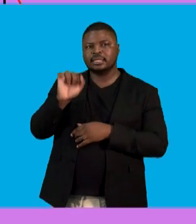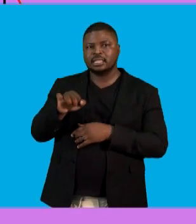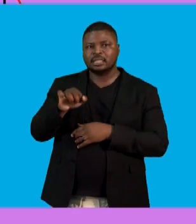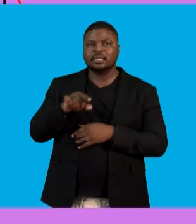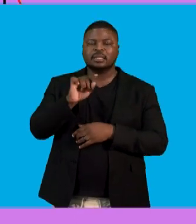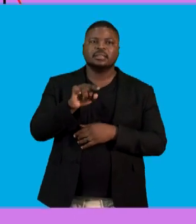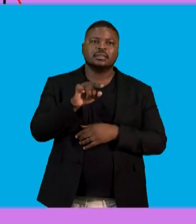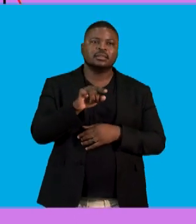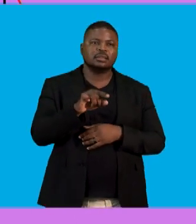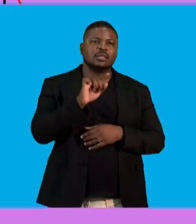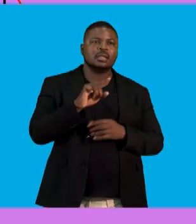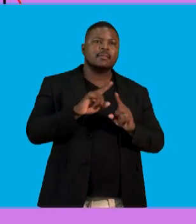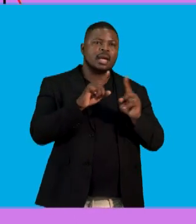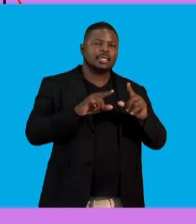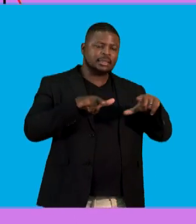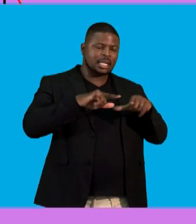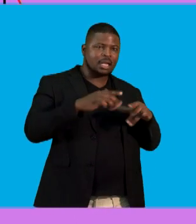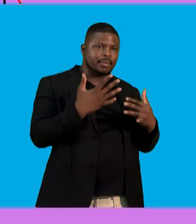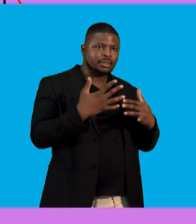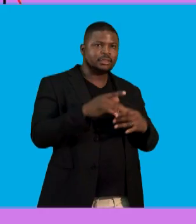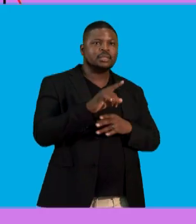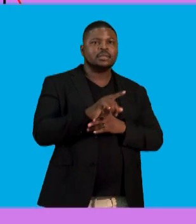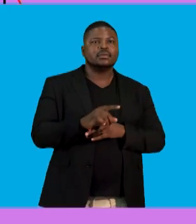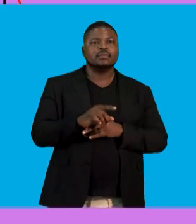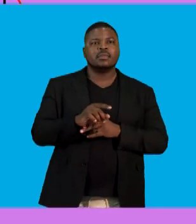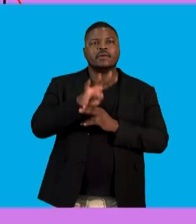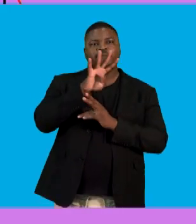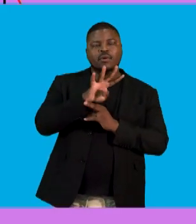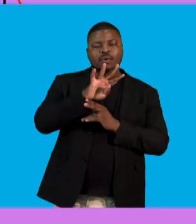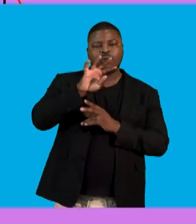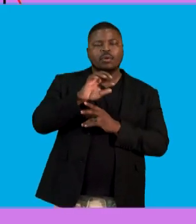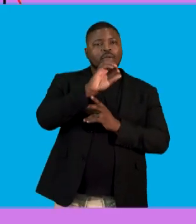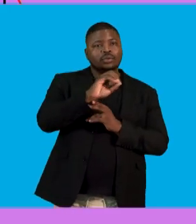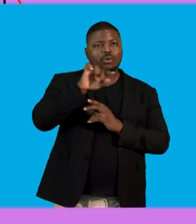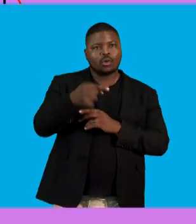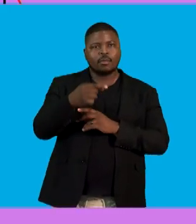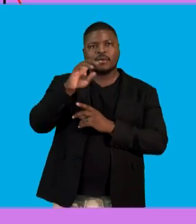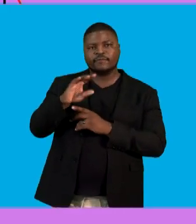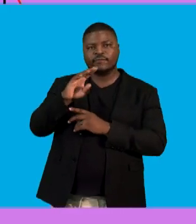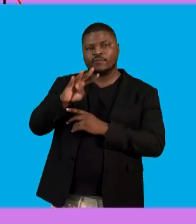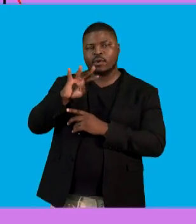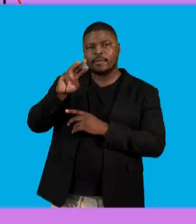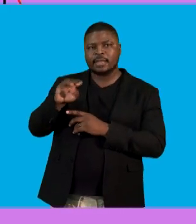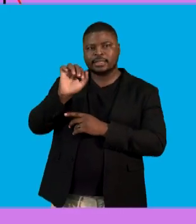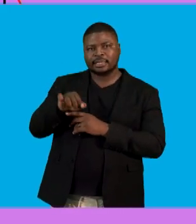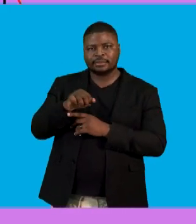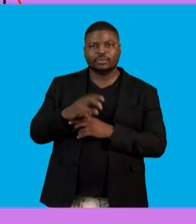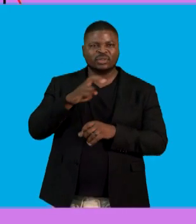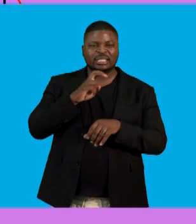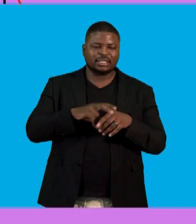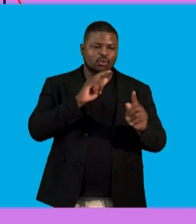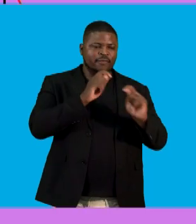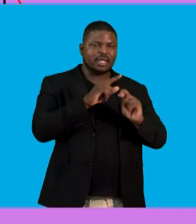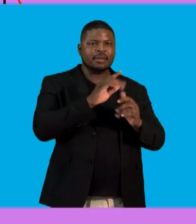of one tile? It's 0.4 meter. So there's no need to convert because now the units are the same. Meter and meter will give us a 1. So how